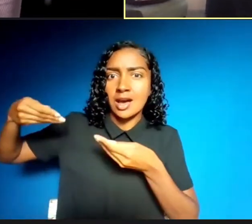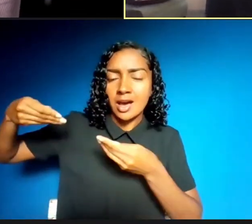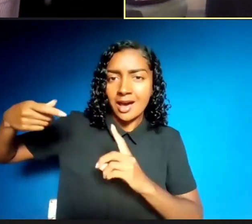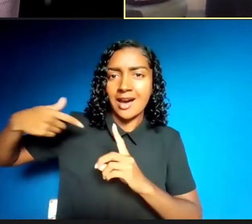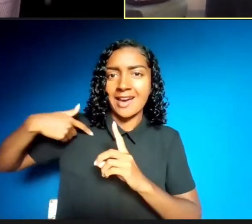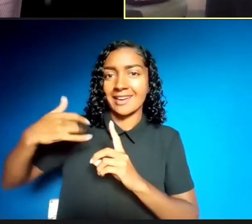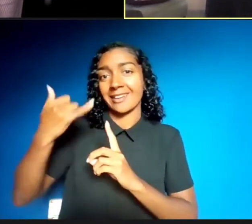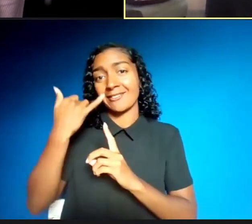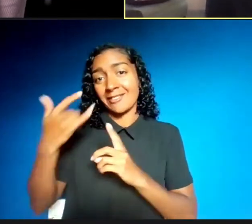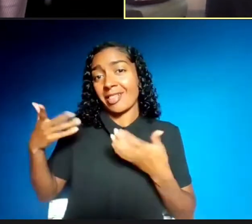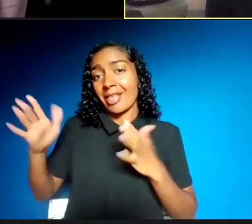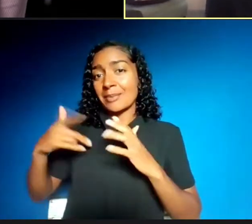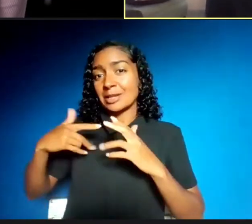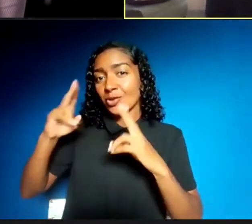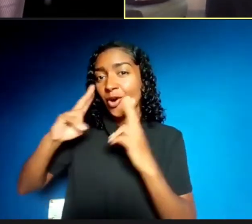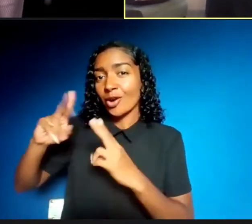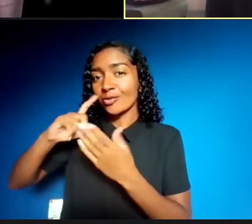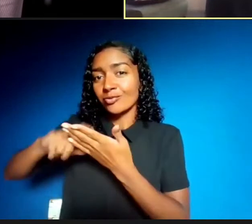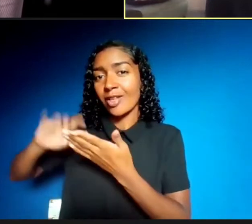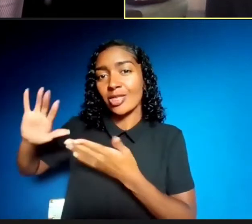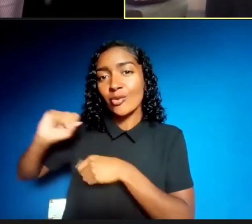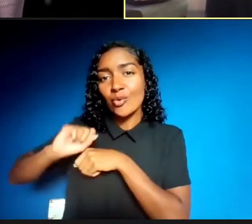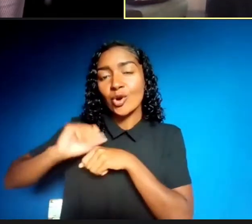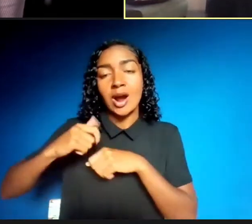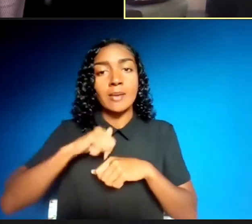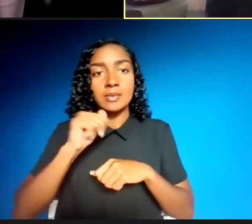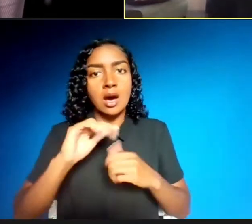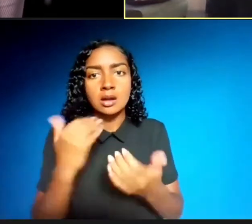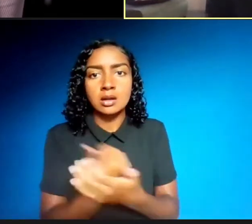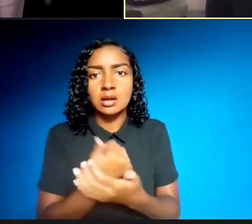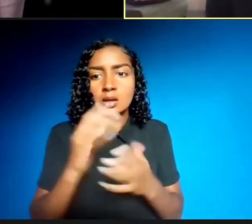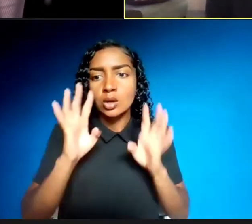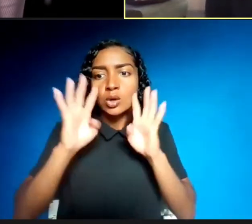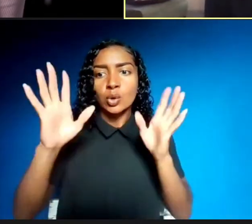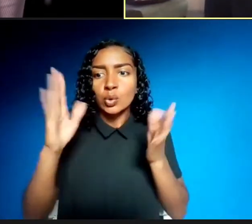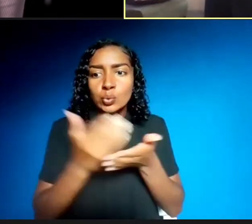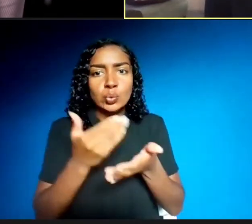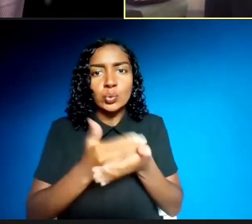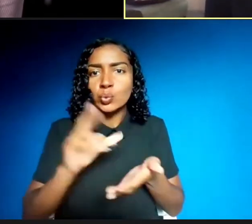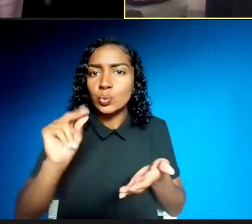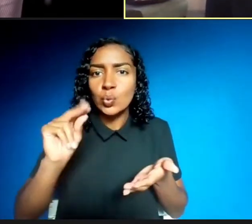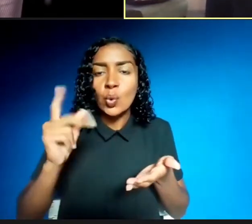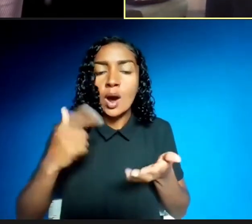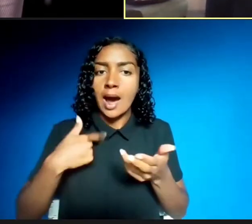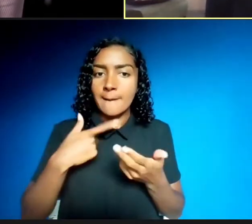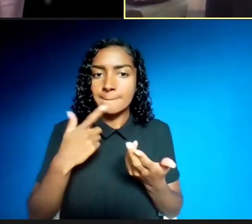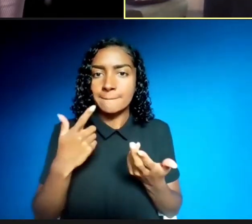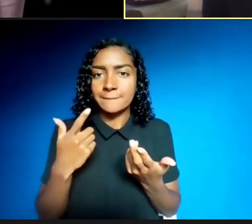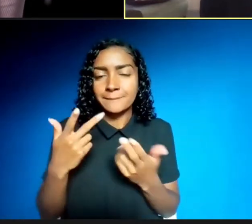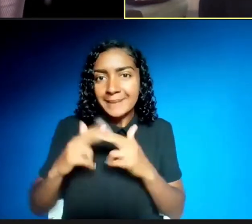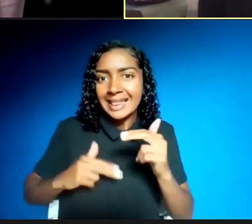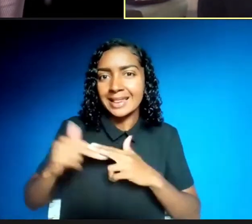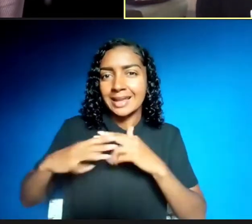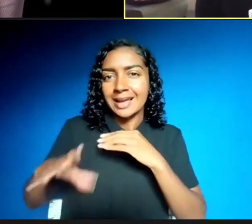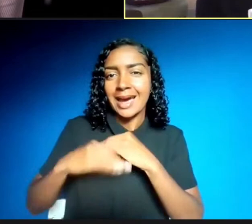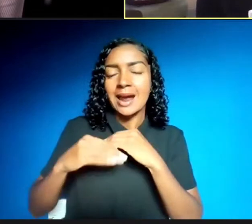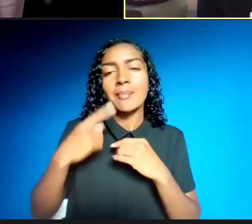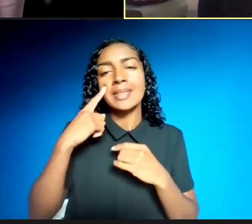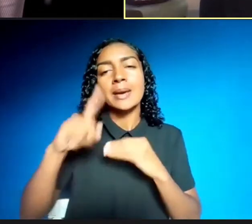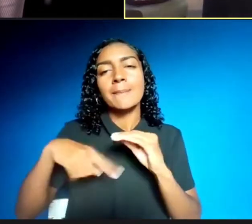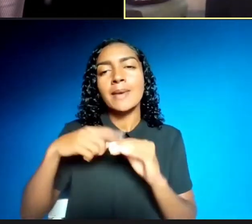not inventing anything. I'm just sort of building on the work of comedians. I specifically think of someone like Dick Gregory,